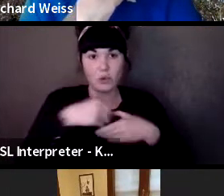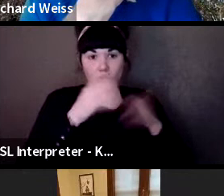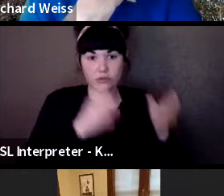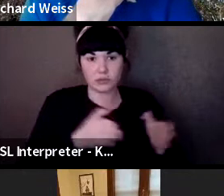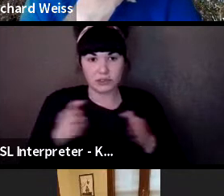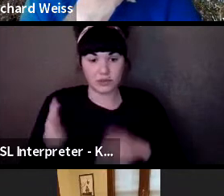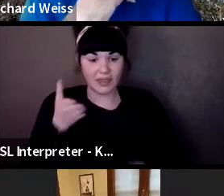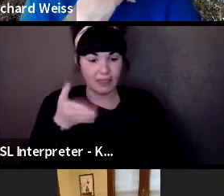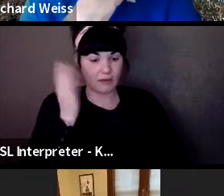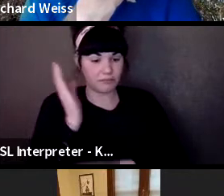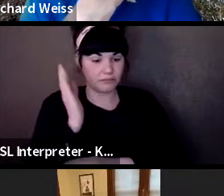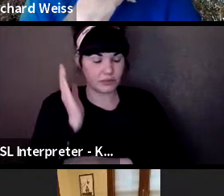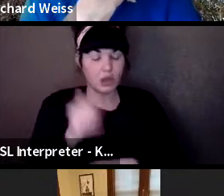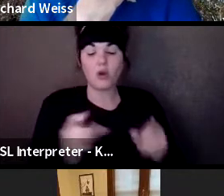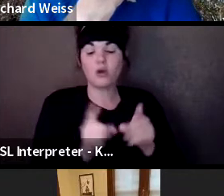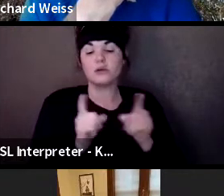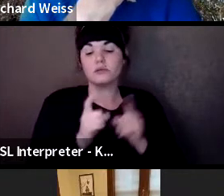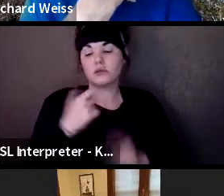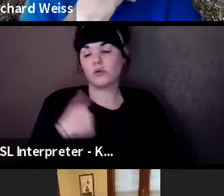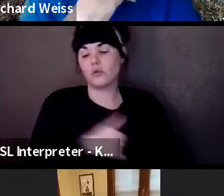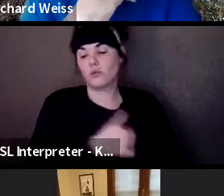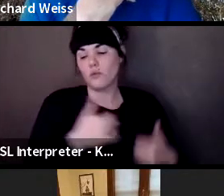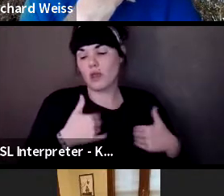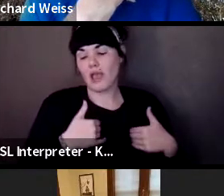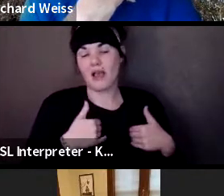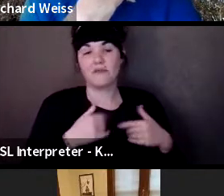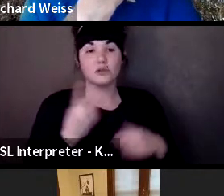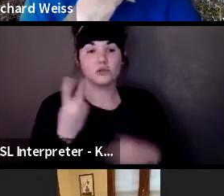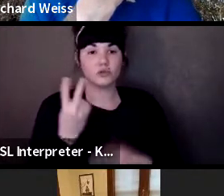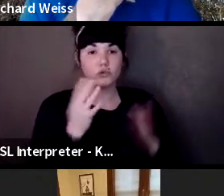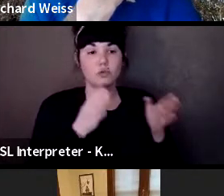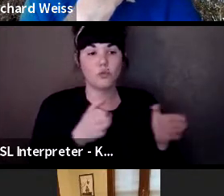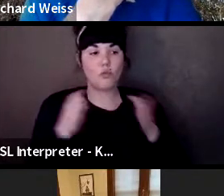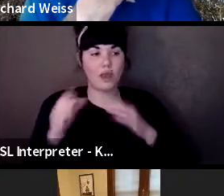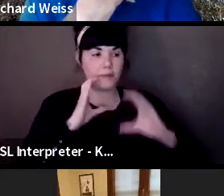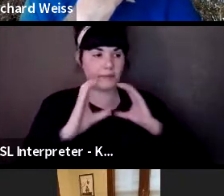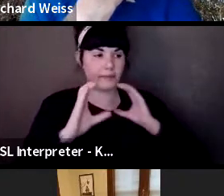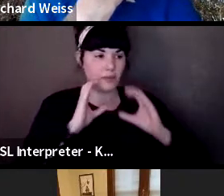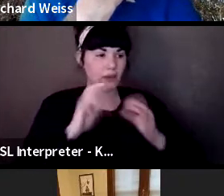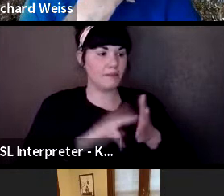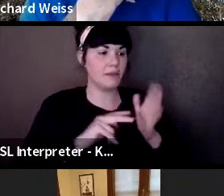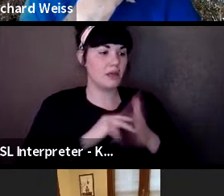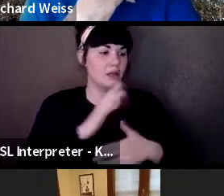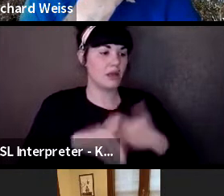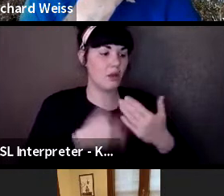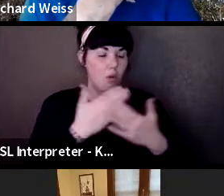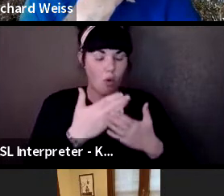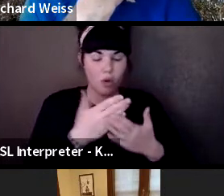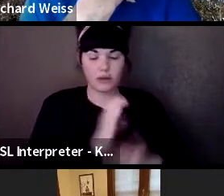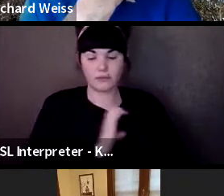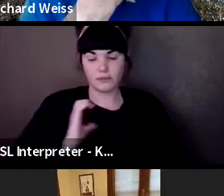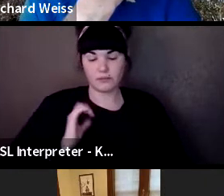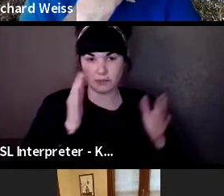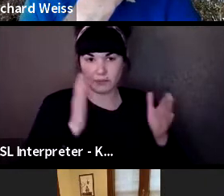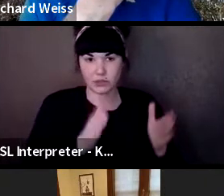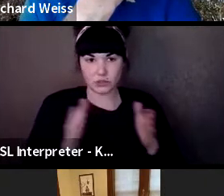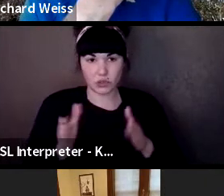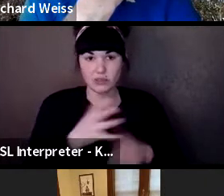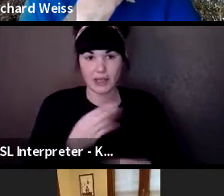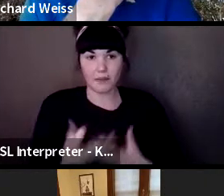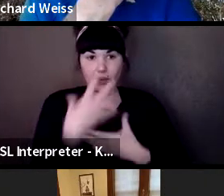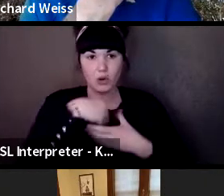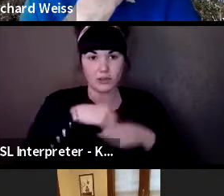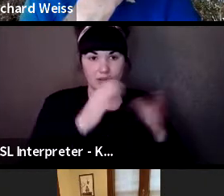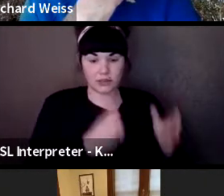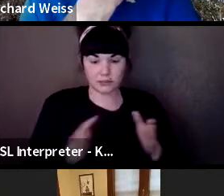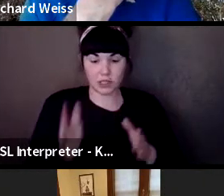two-way communication so that all virtual participants, whether commissioners or public comment participants, will be seen and heard, and